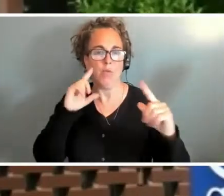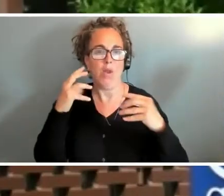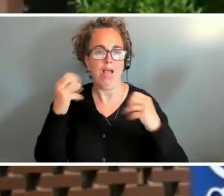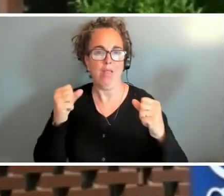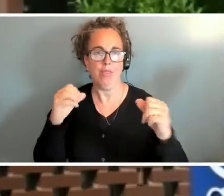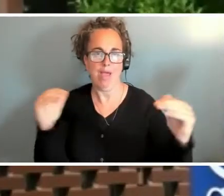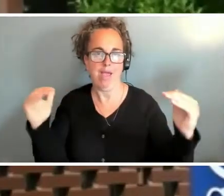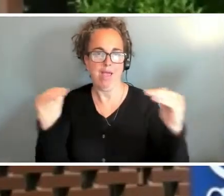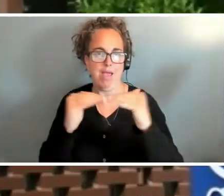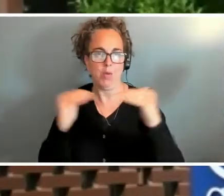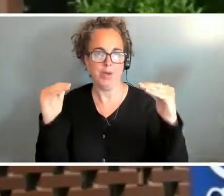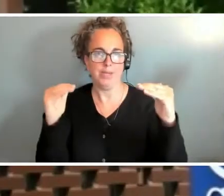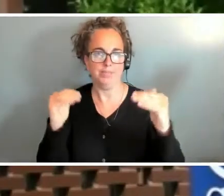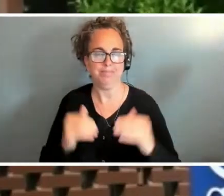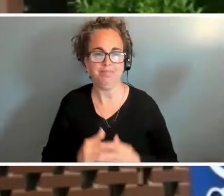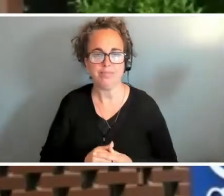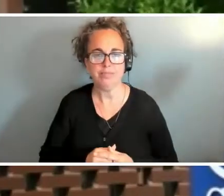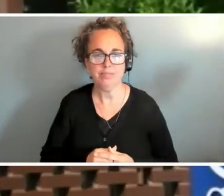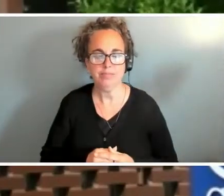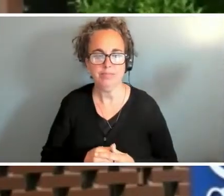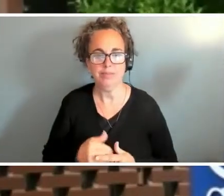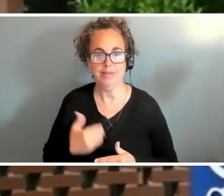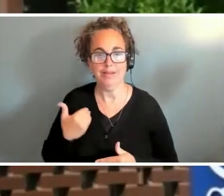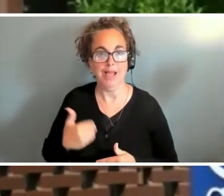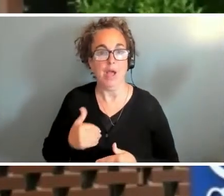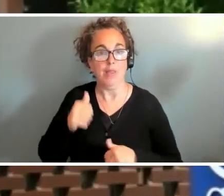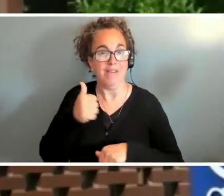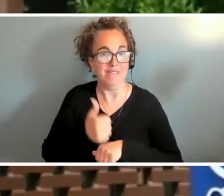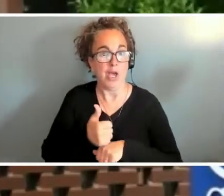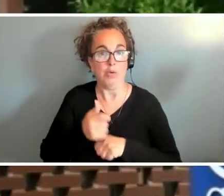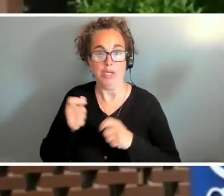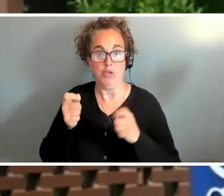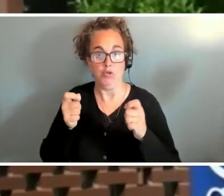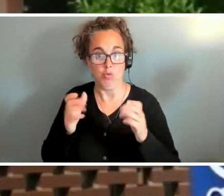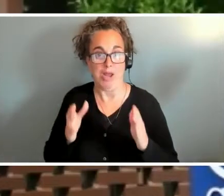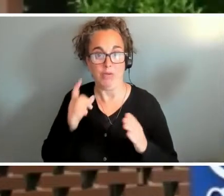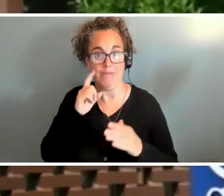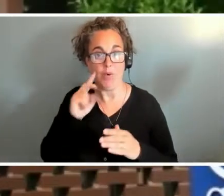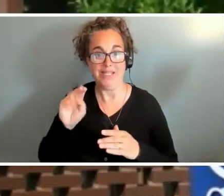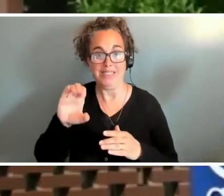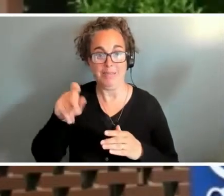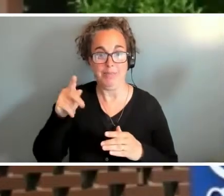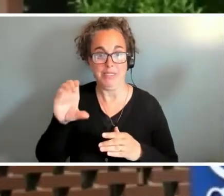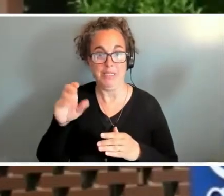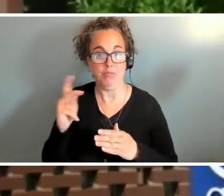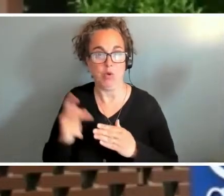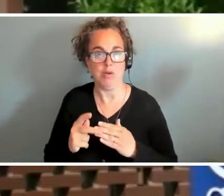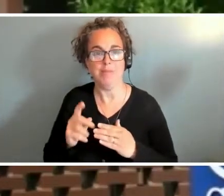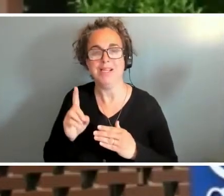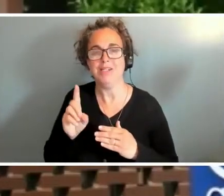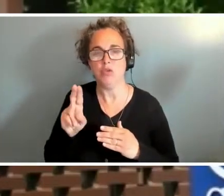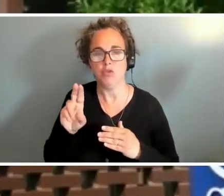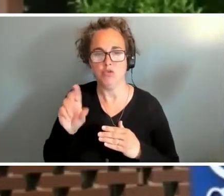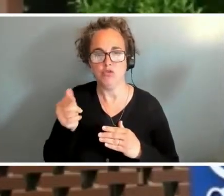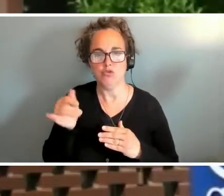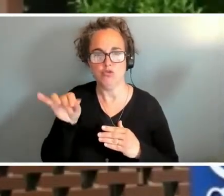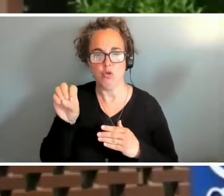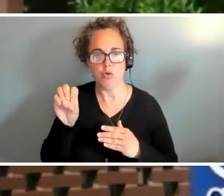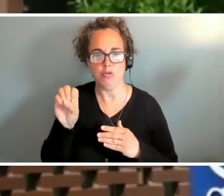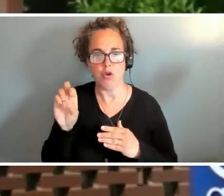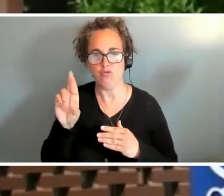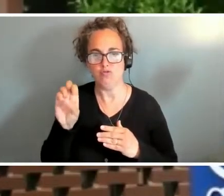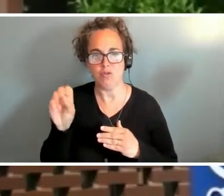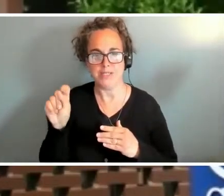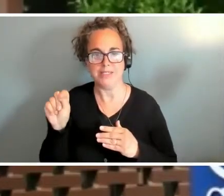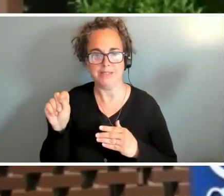As the founding director of the NCPC Faculty Development Program, Dr. George Russ has always been dedicated to the